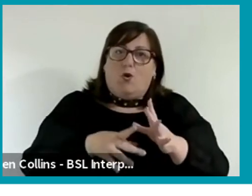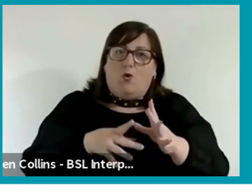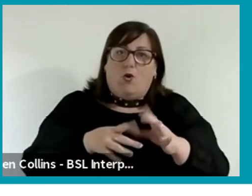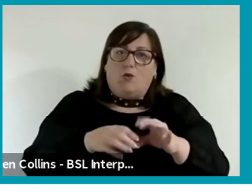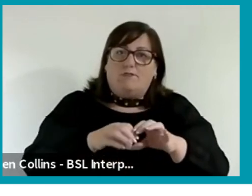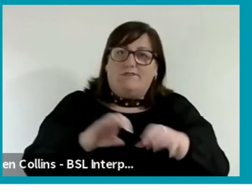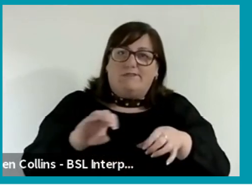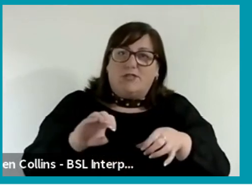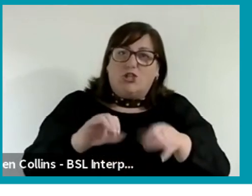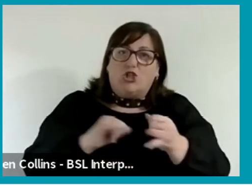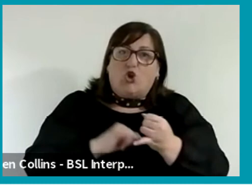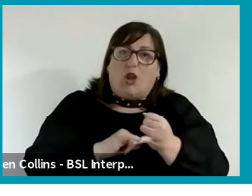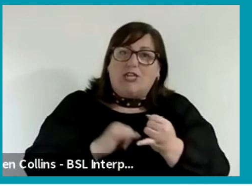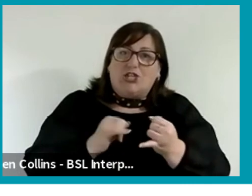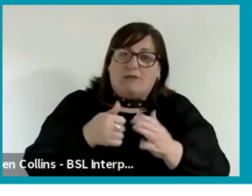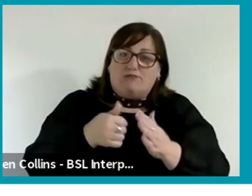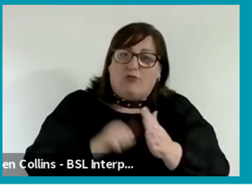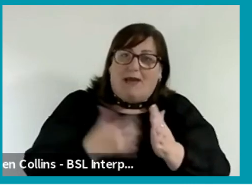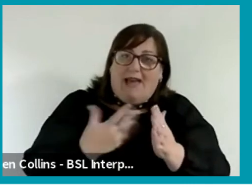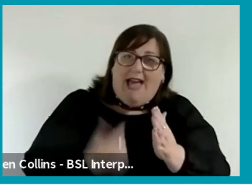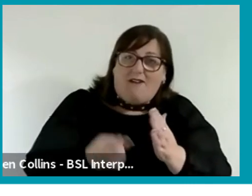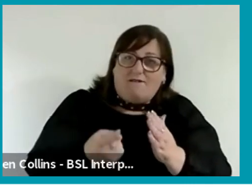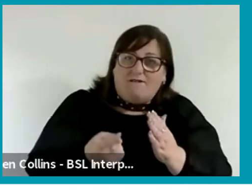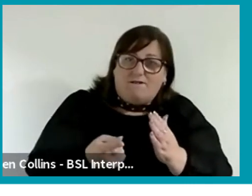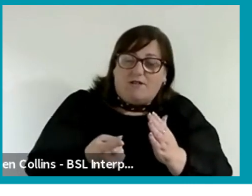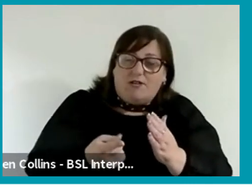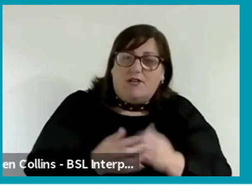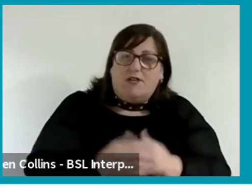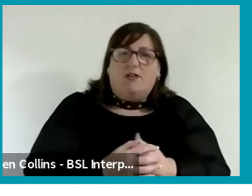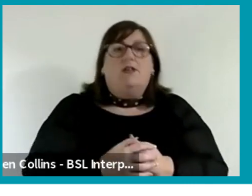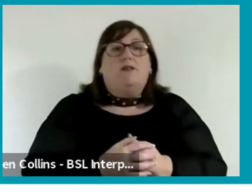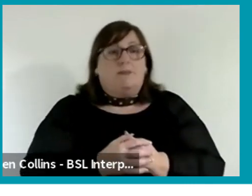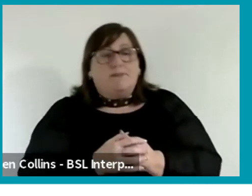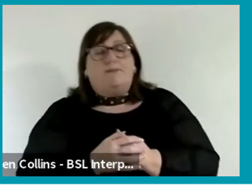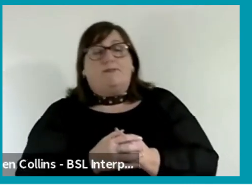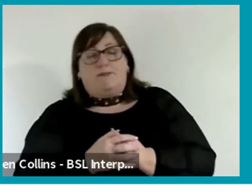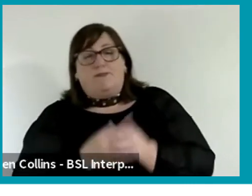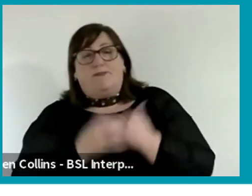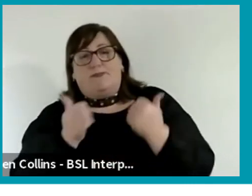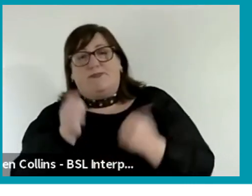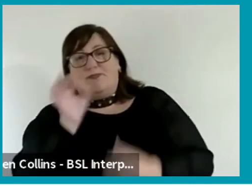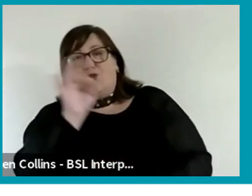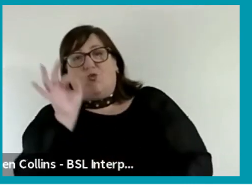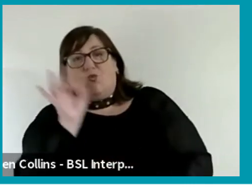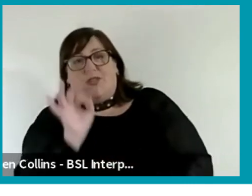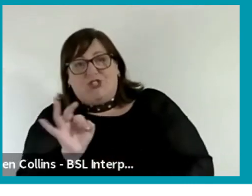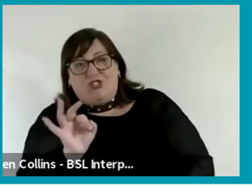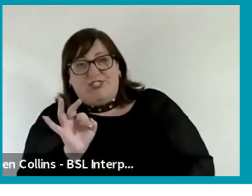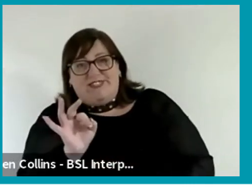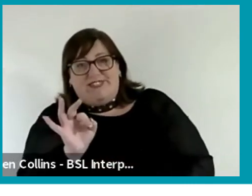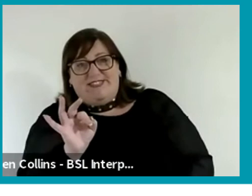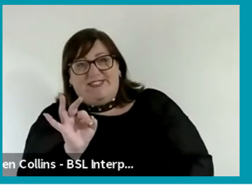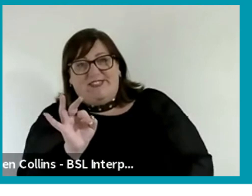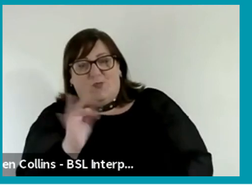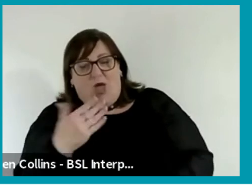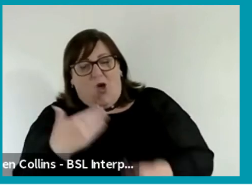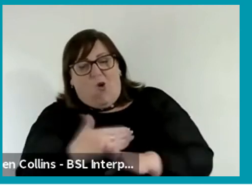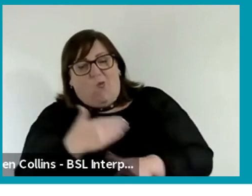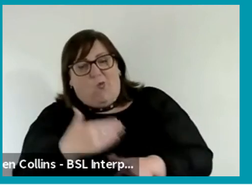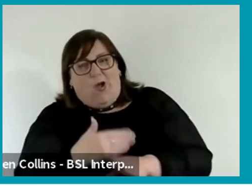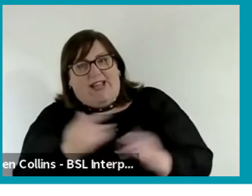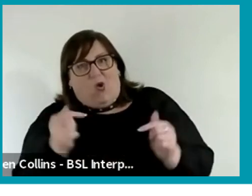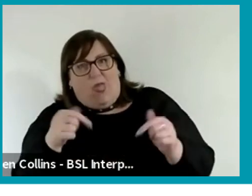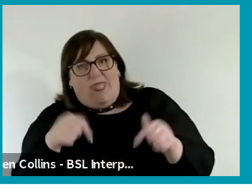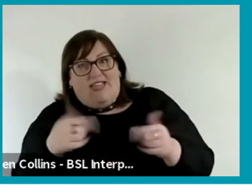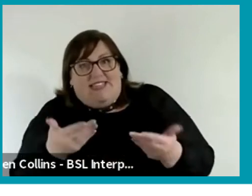Very good question, because we are planning to launch some. We are working on it right now, so please bear with